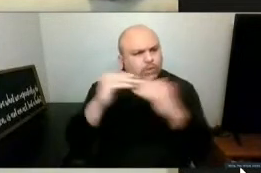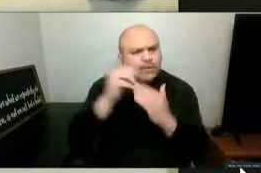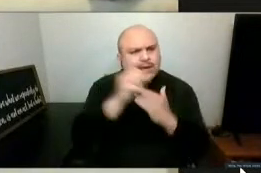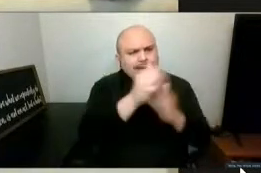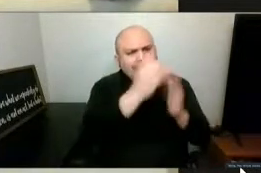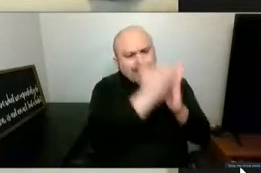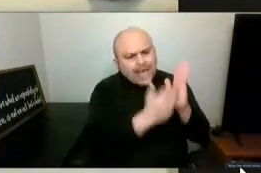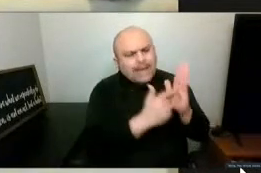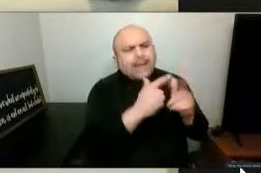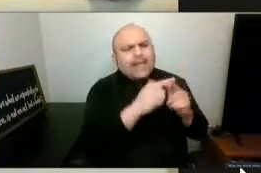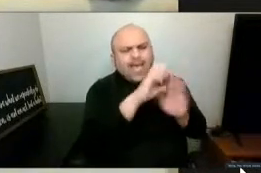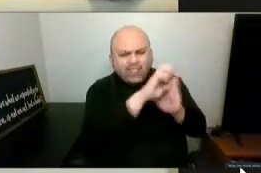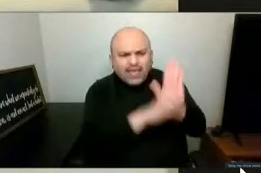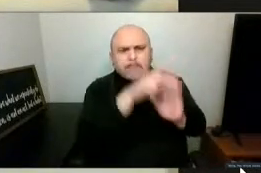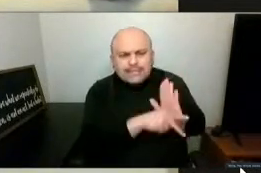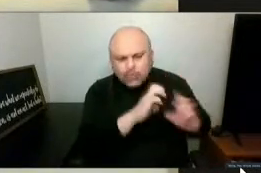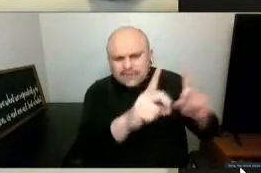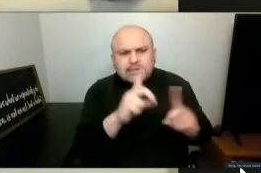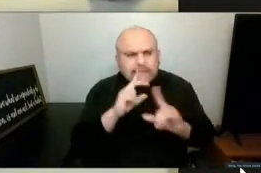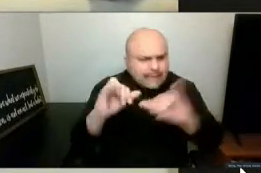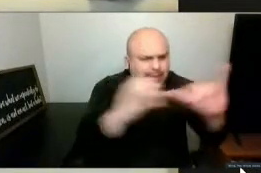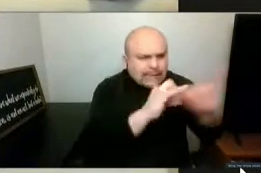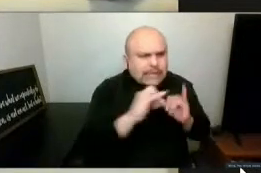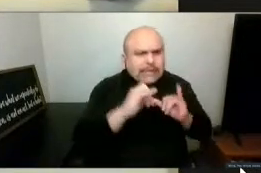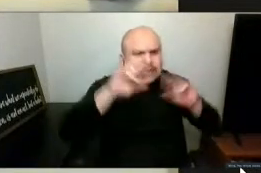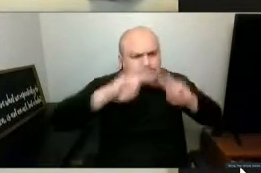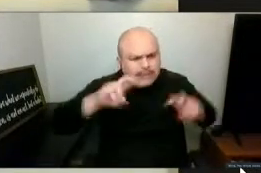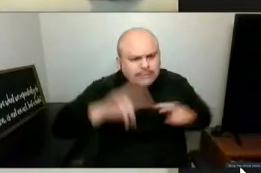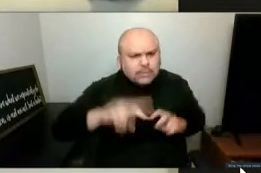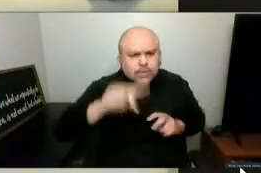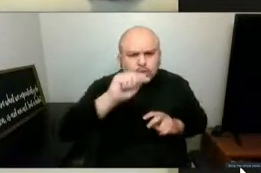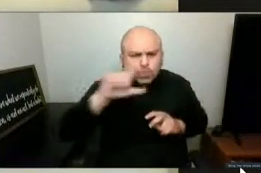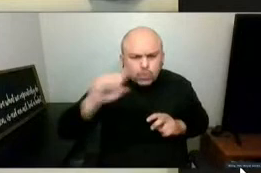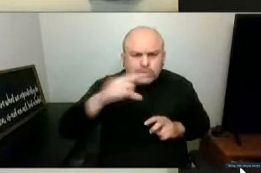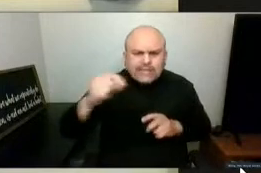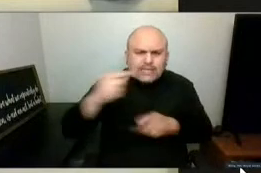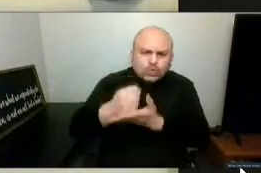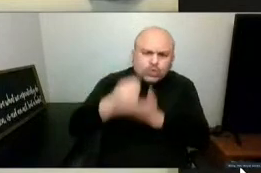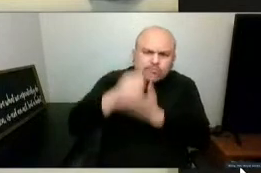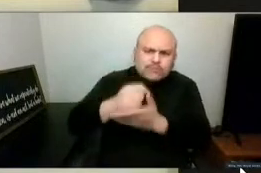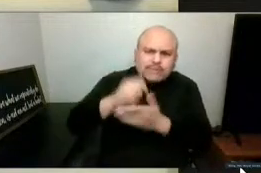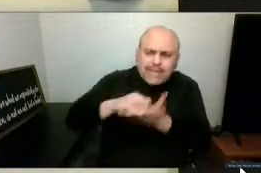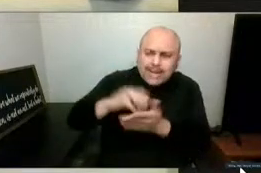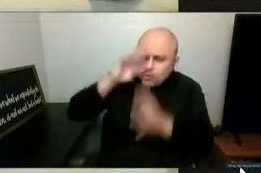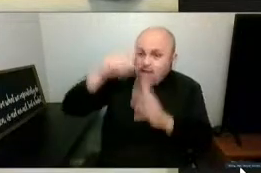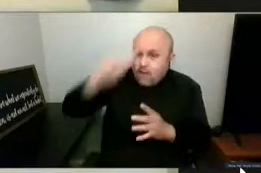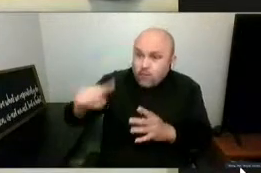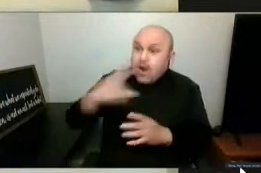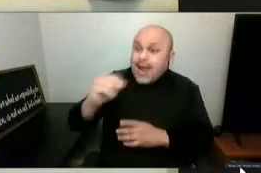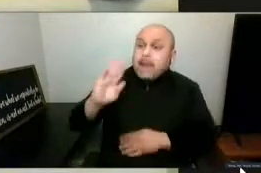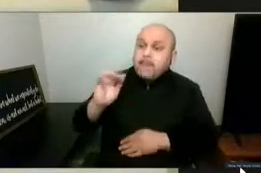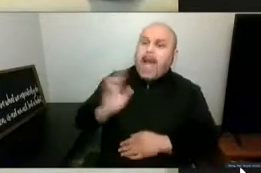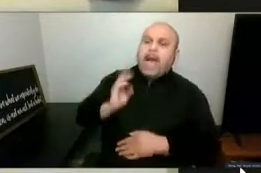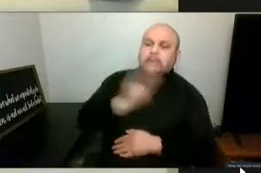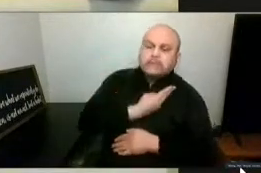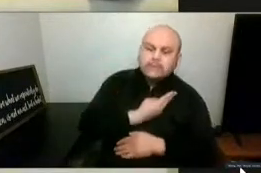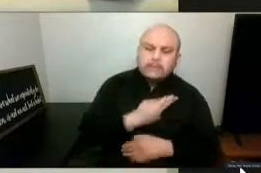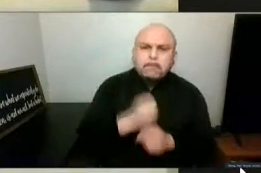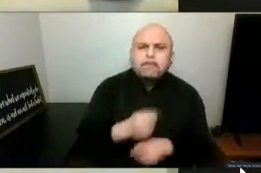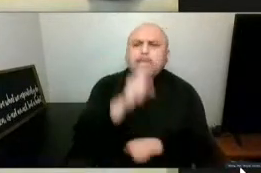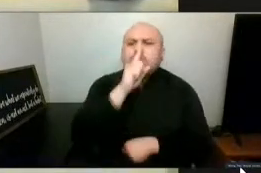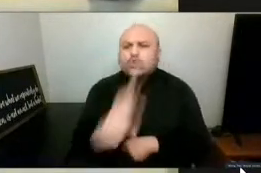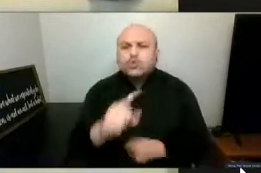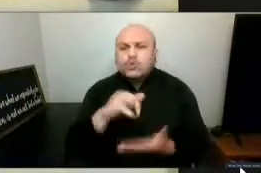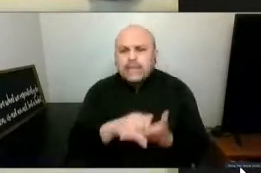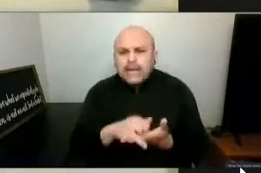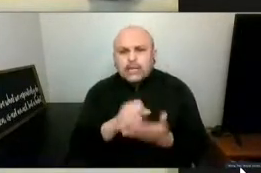education, standards, assessment tools, and treatment that are created for and by us. We must make joy the baseline standard